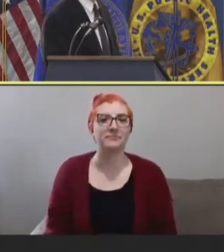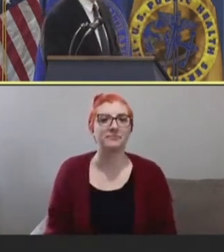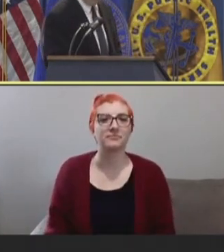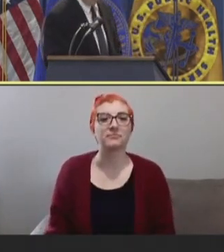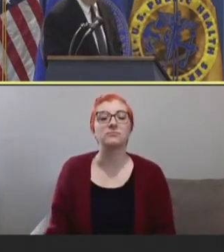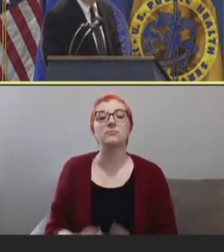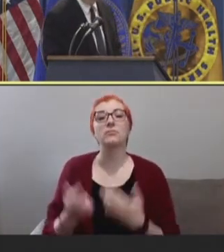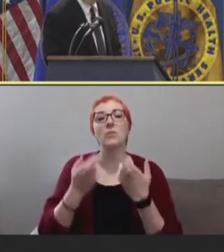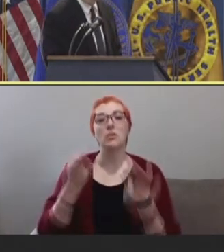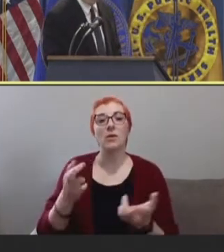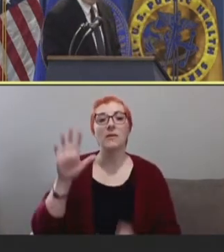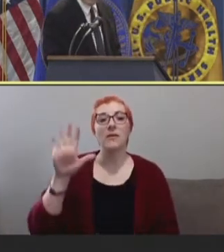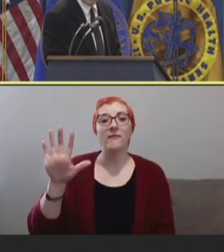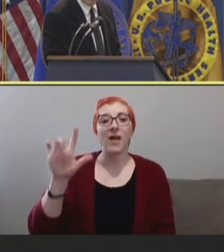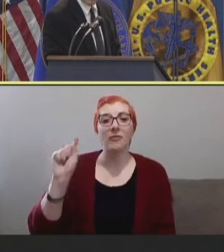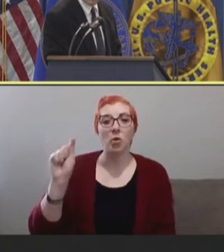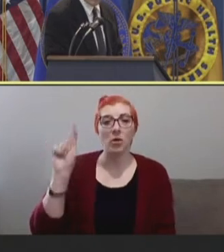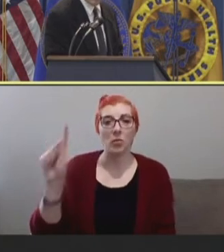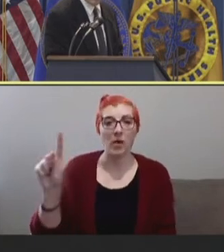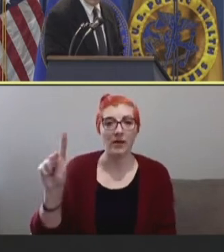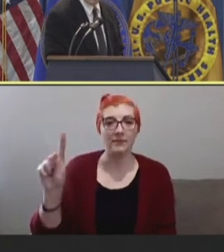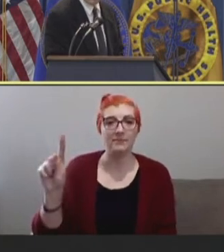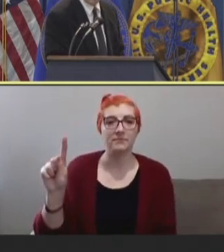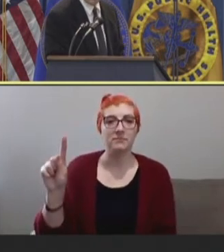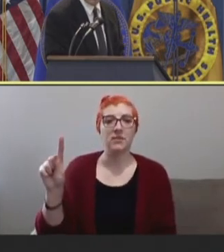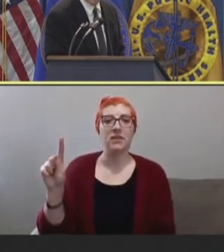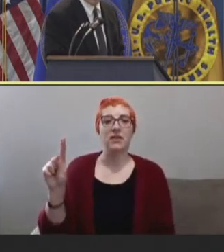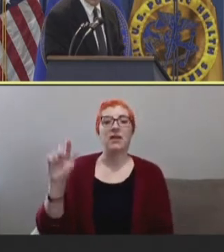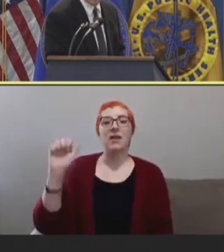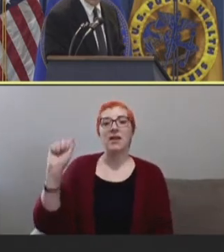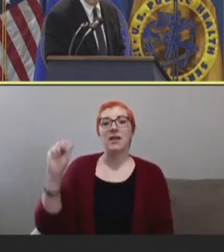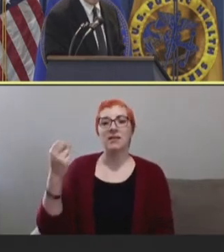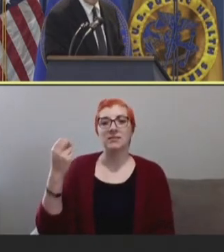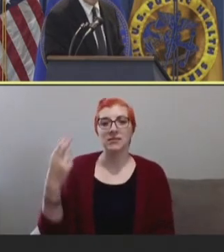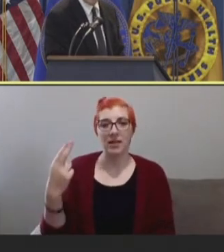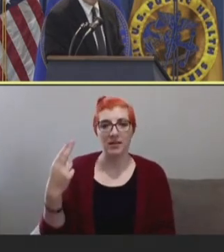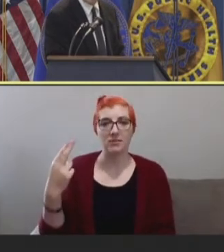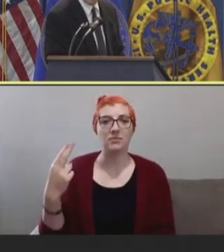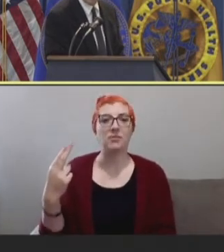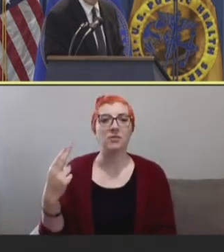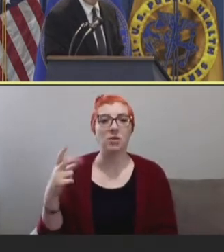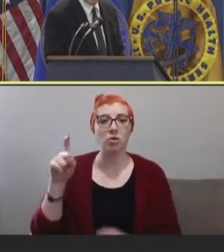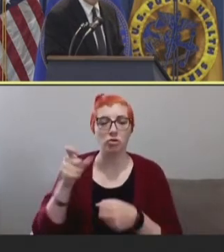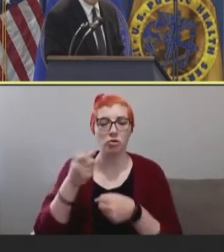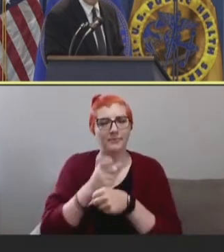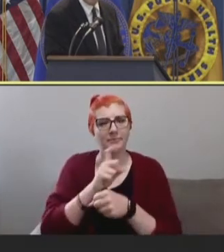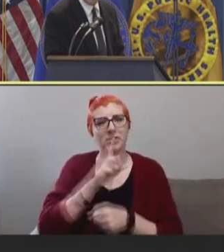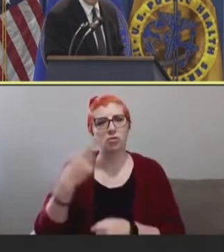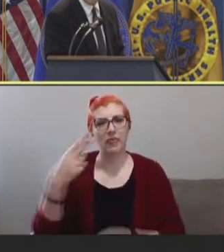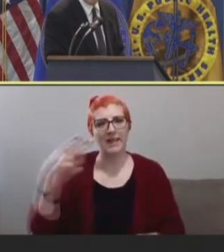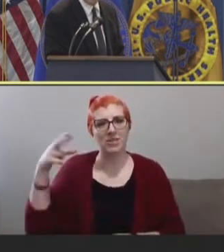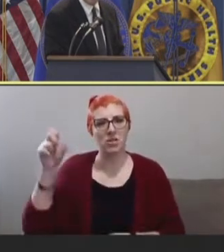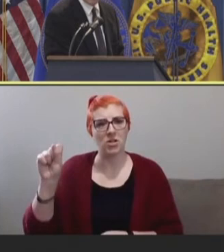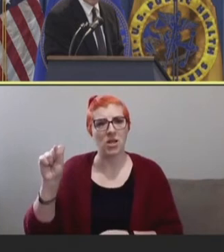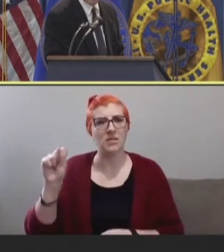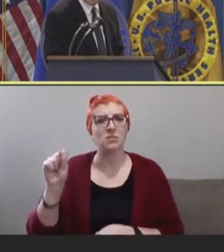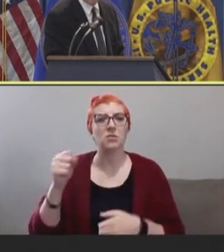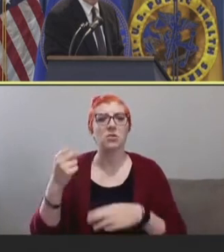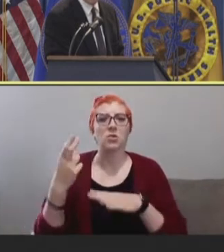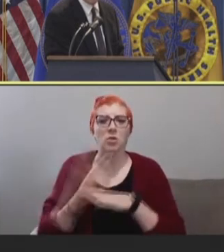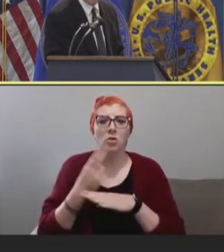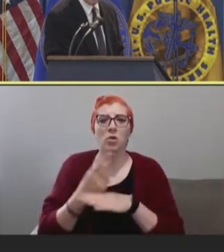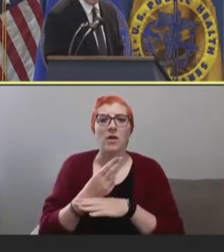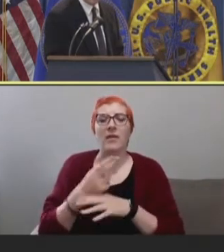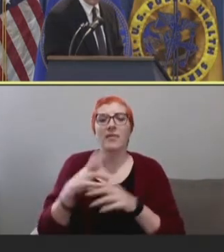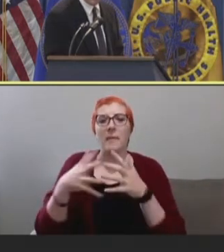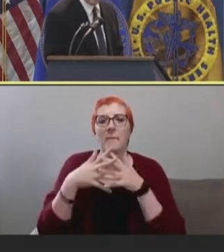Recommendation 5.1, the Assistant Secretary of Health should ensure that HHS utilizes the American Rescue Act